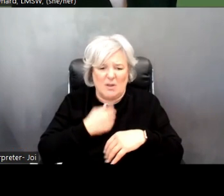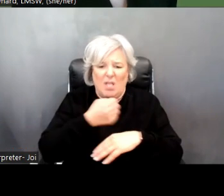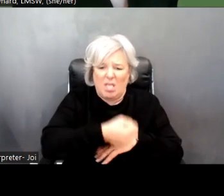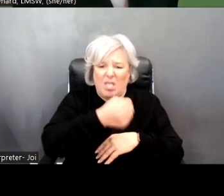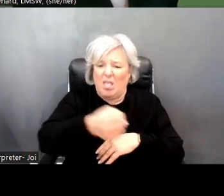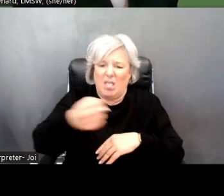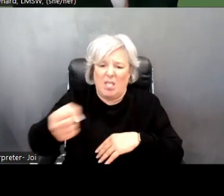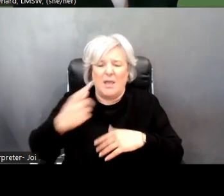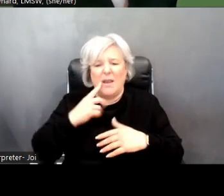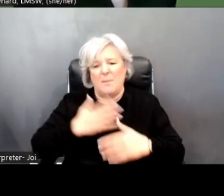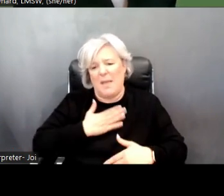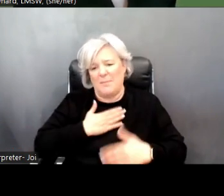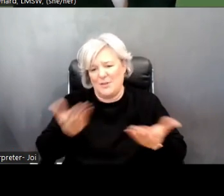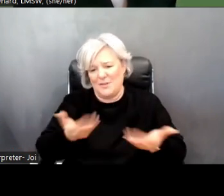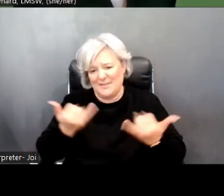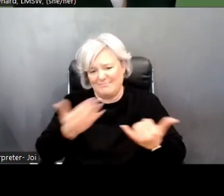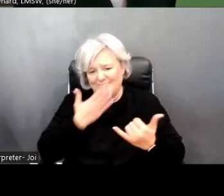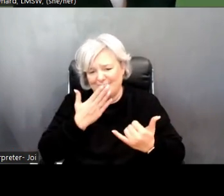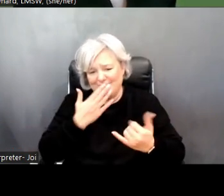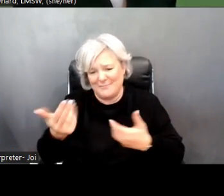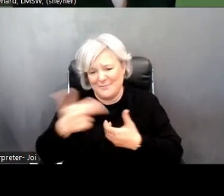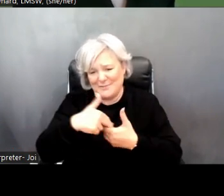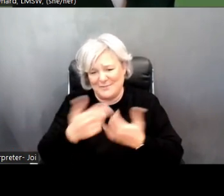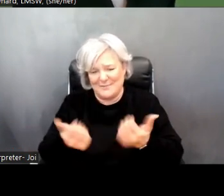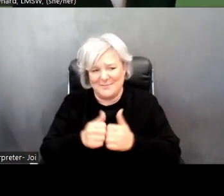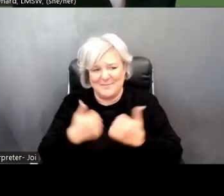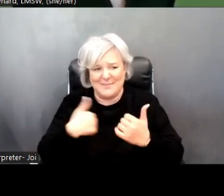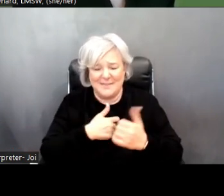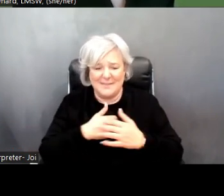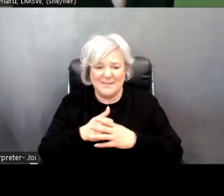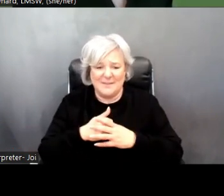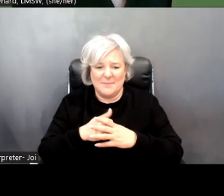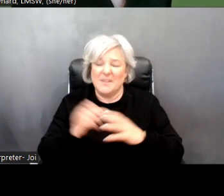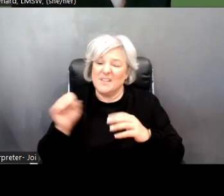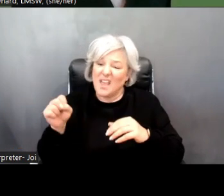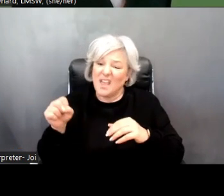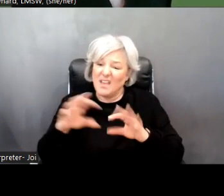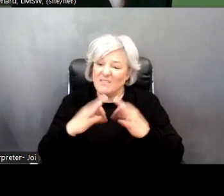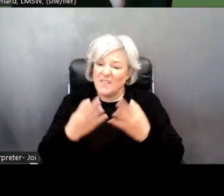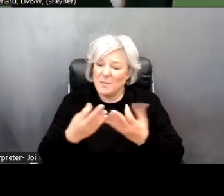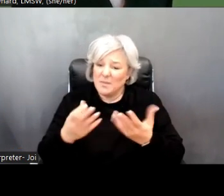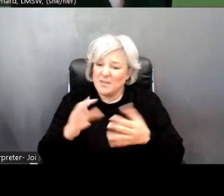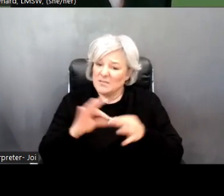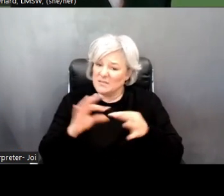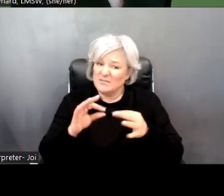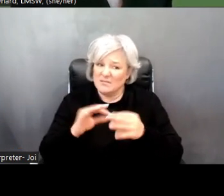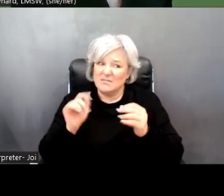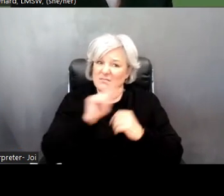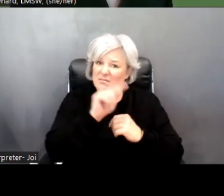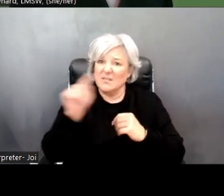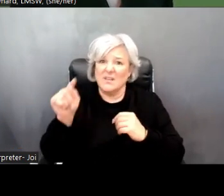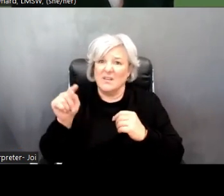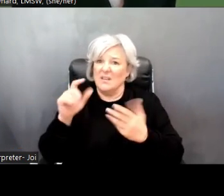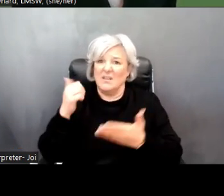so happy that you're here today. Thank you for being with us. So yeah, the families are saying there's a lack of adoption competent